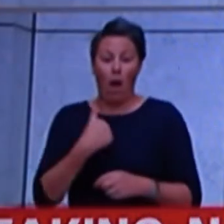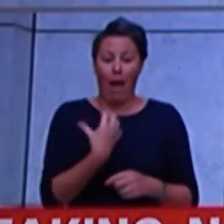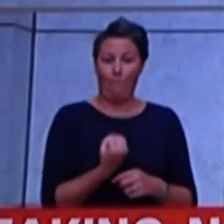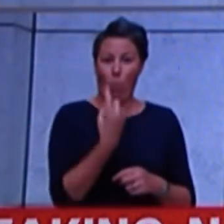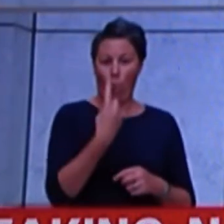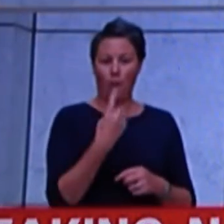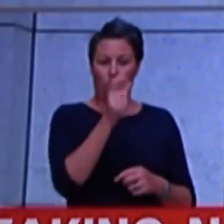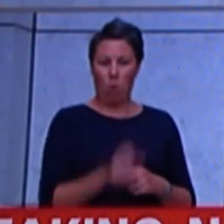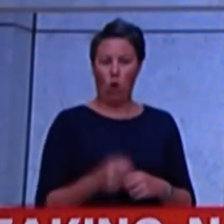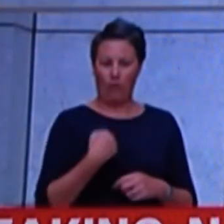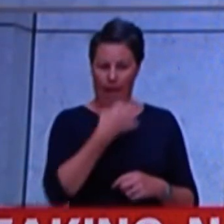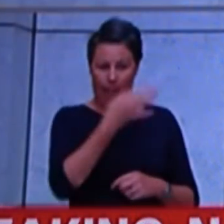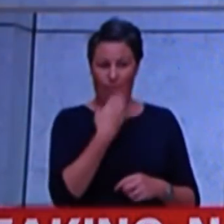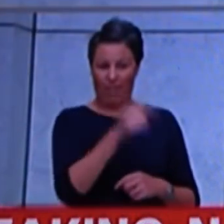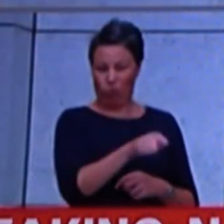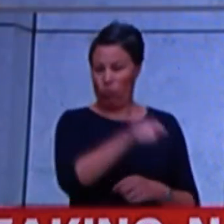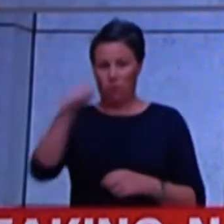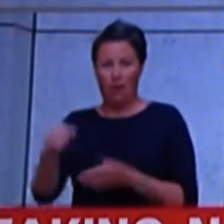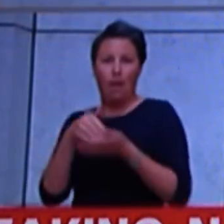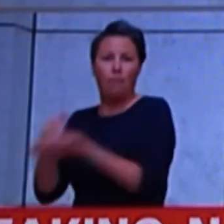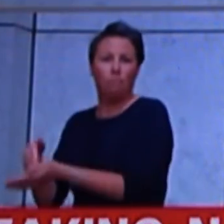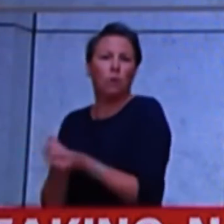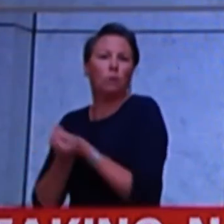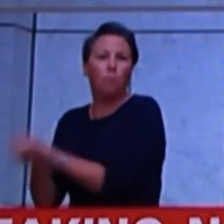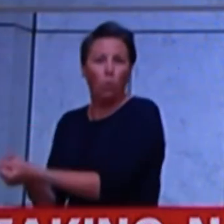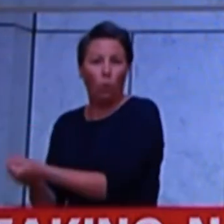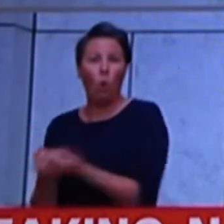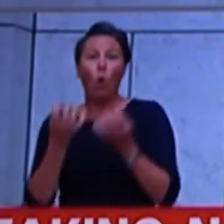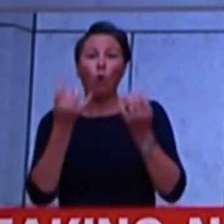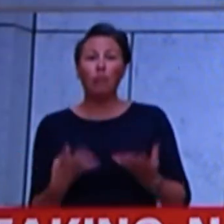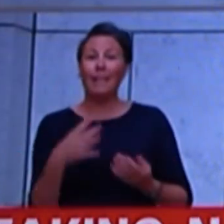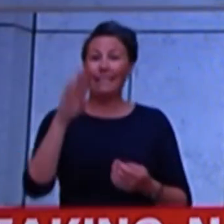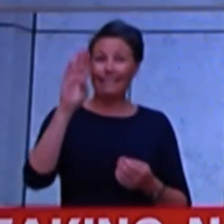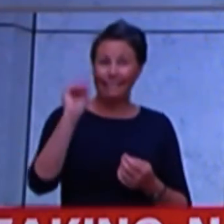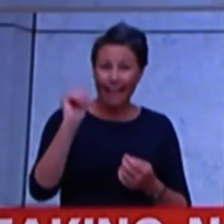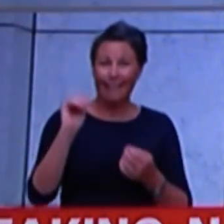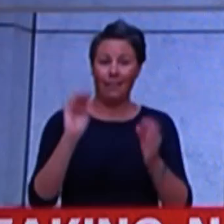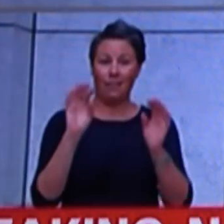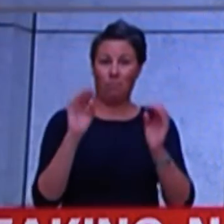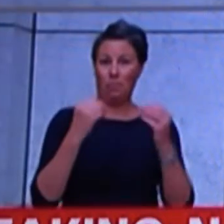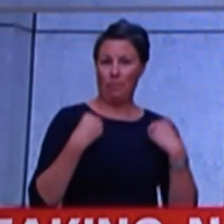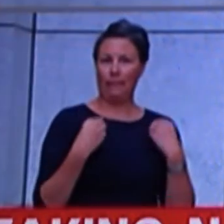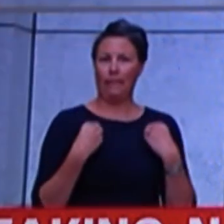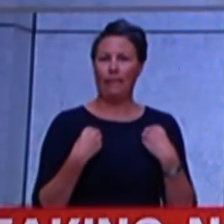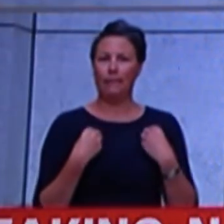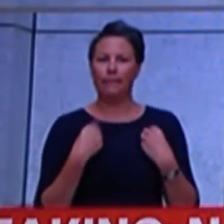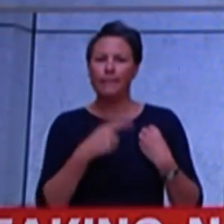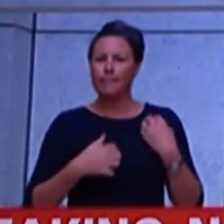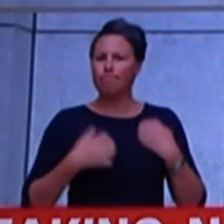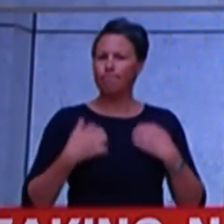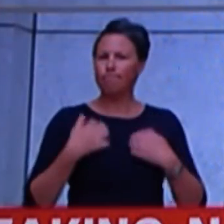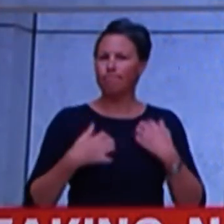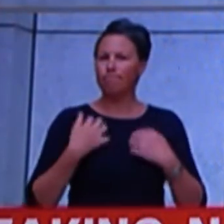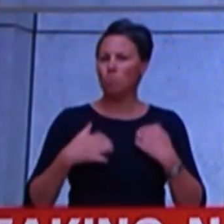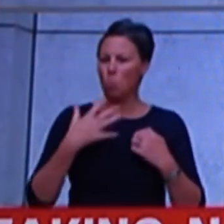by the fact that there are already 10 parties that have expressed interest in working with the administrator regarding Virgin's future. I